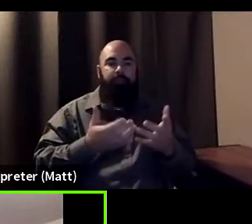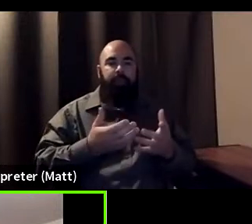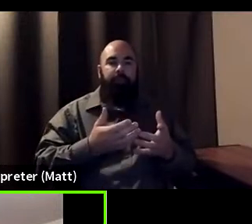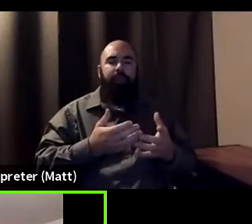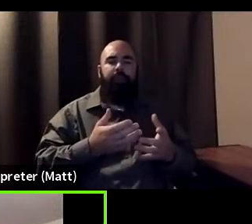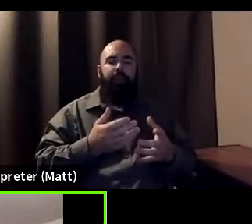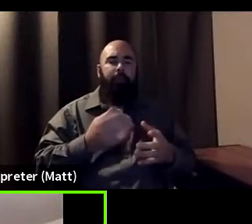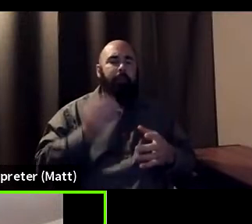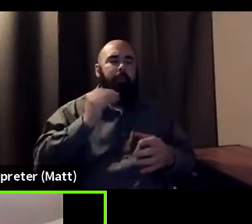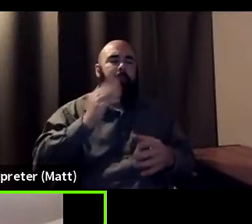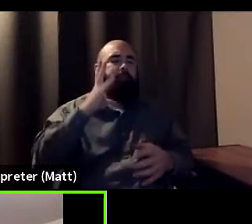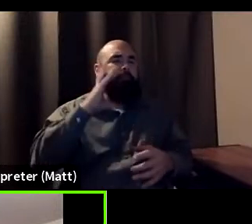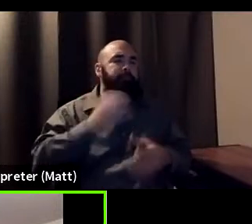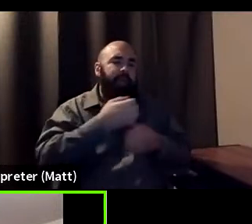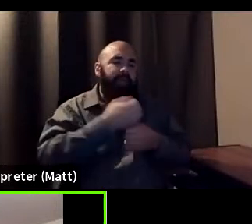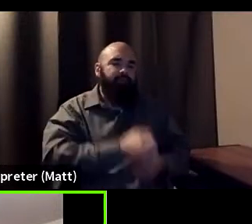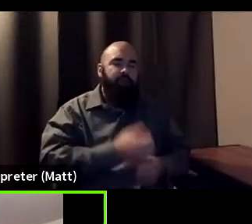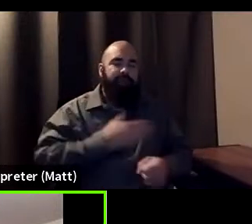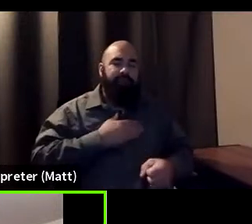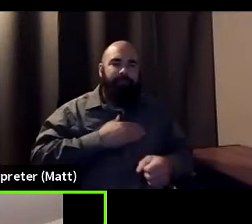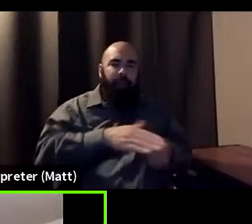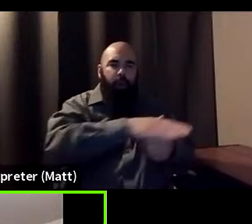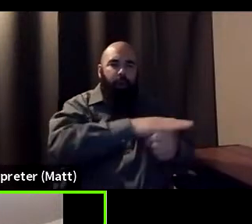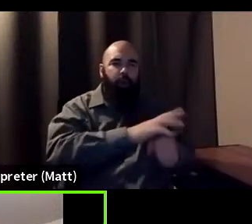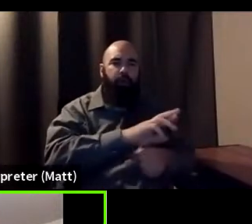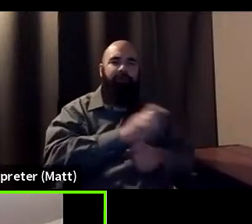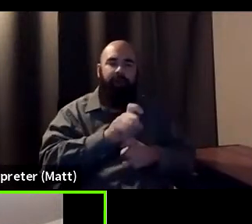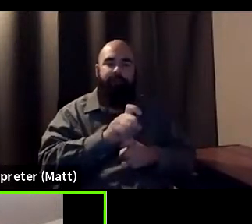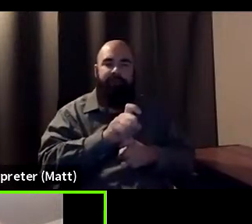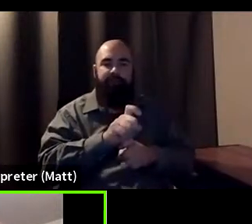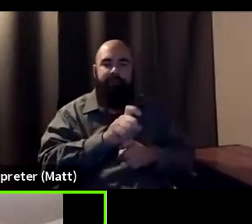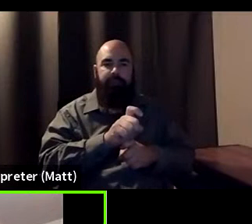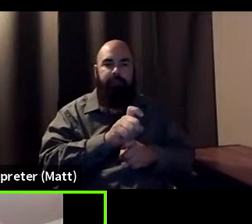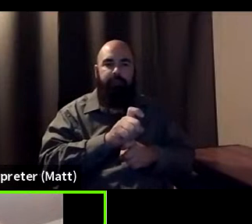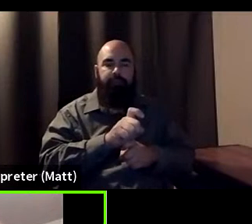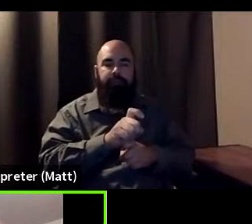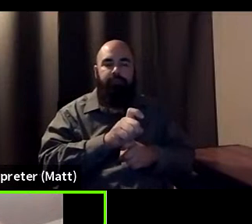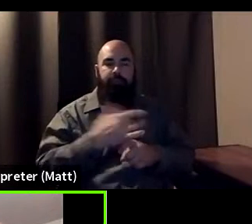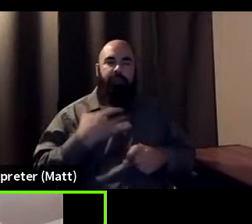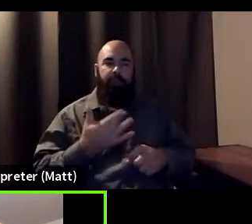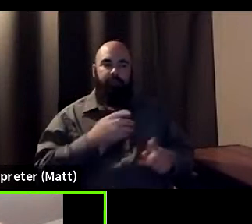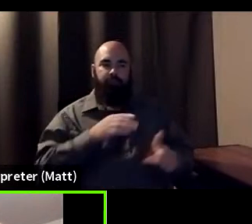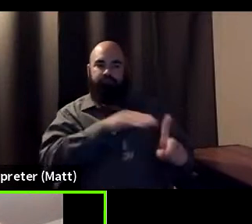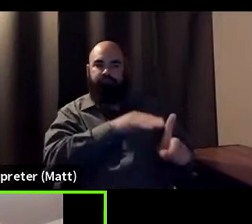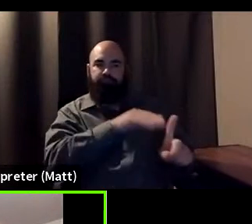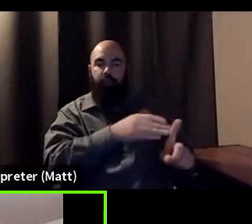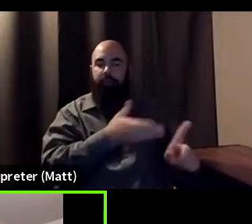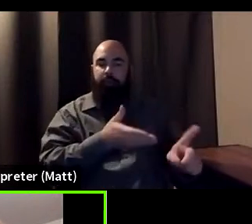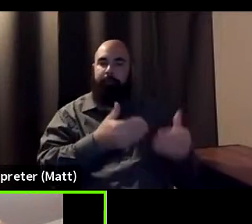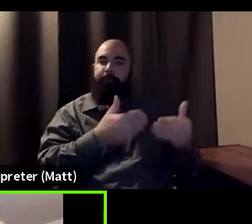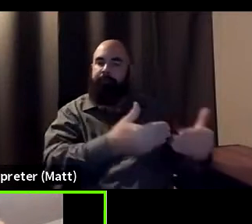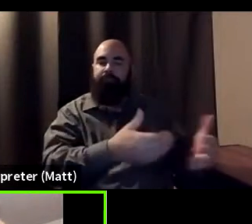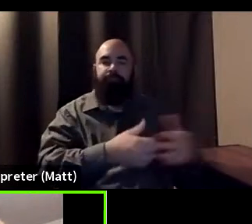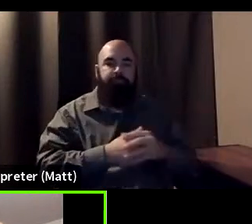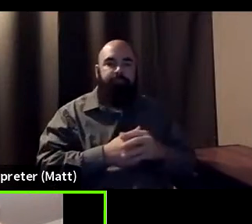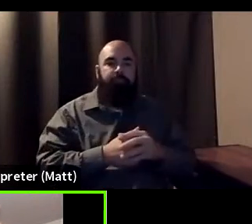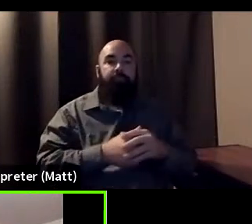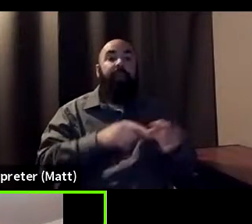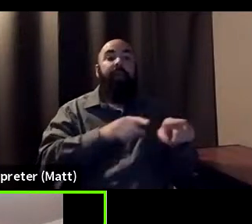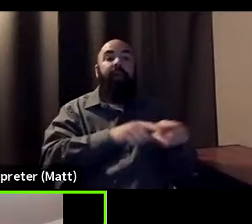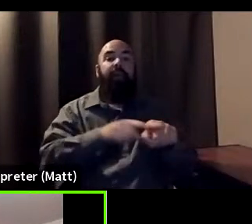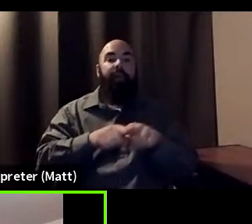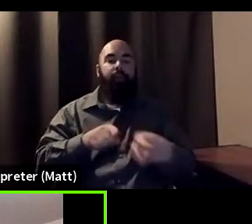pharmacist. So we've tried to point to our local pharmacies, and I actually want to add one, at the farmhouse in